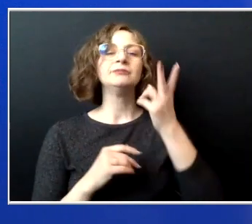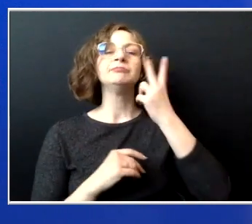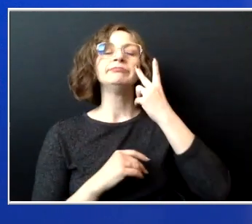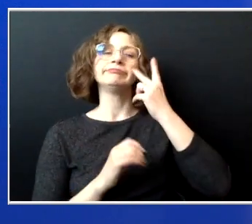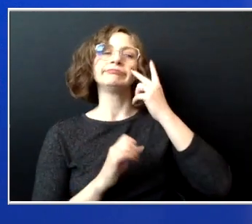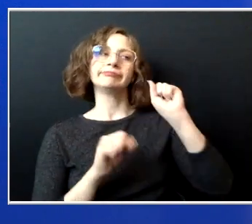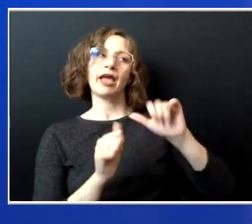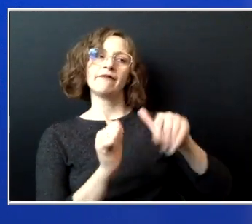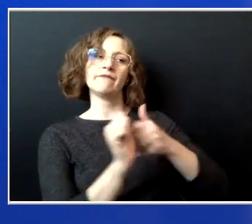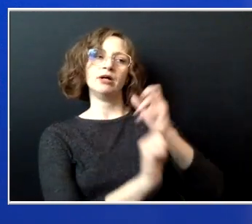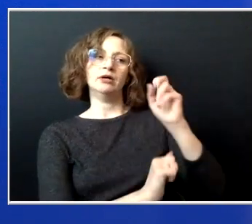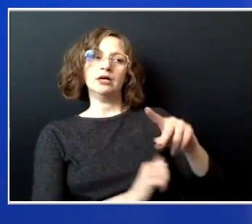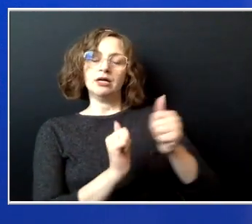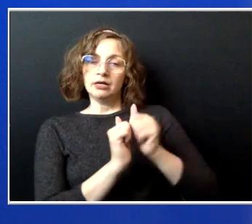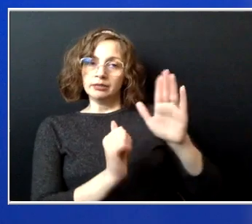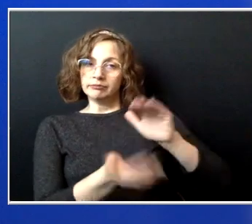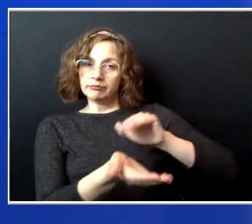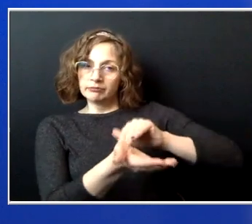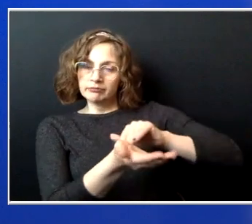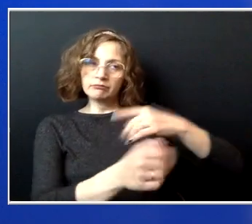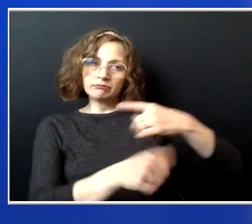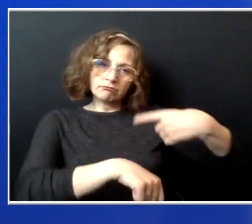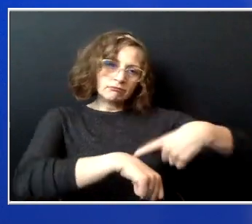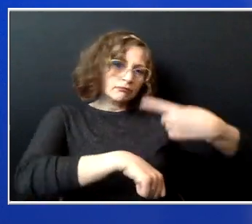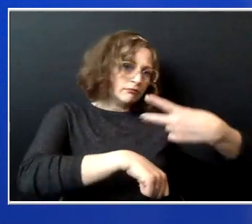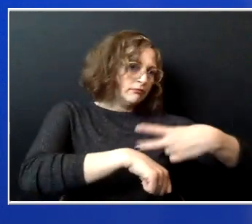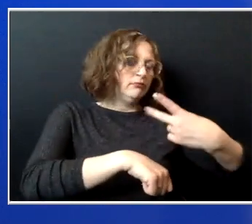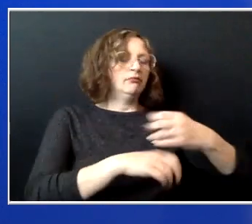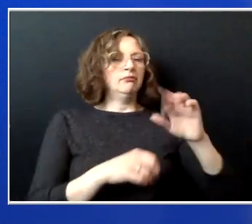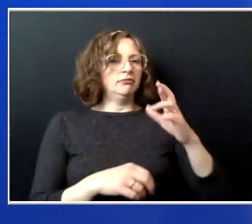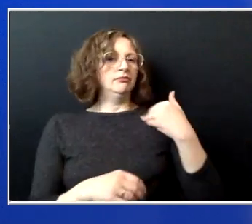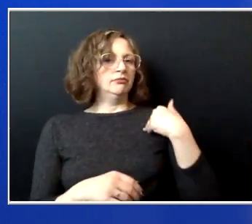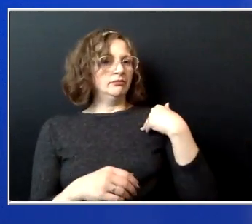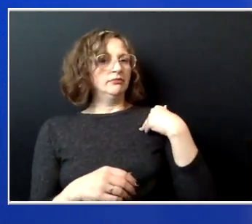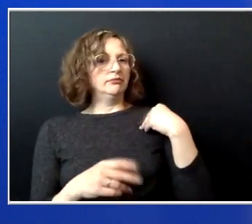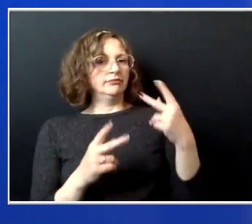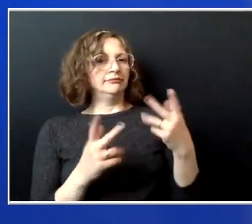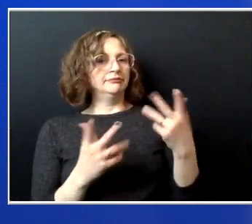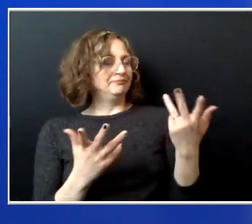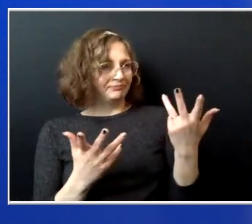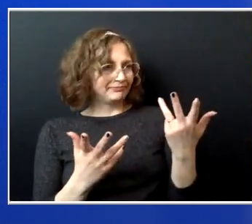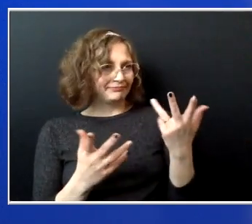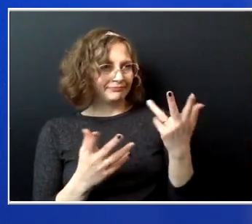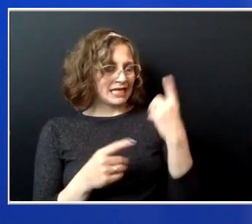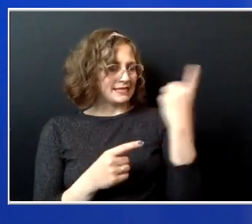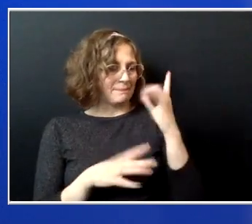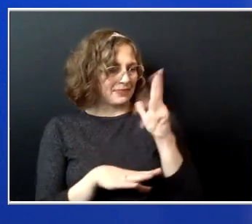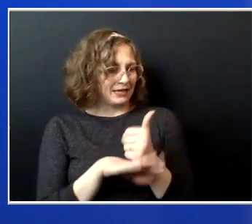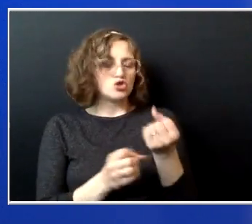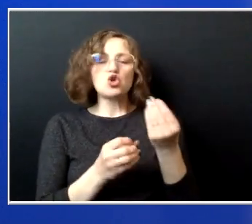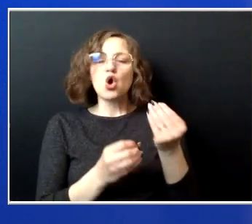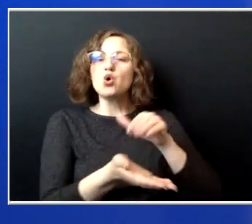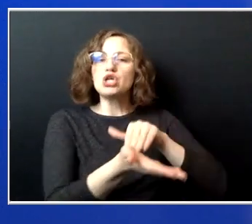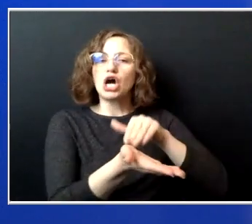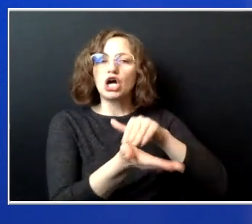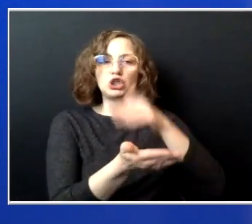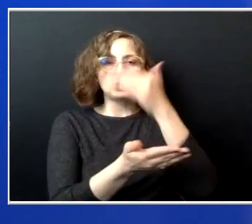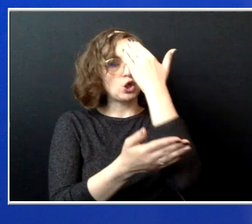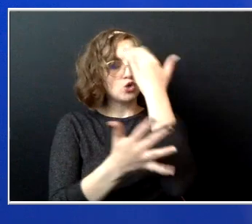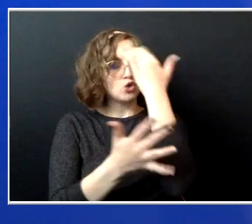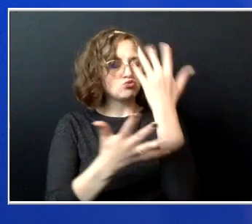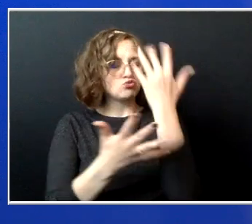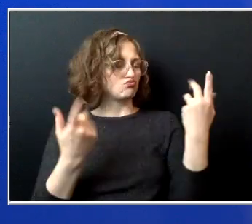2 times, or have a place that at least that clinician knows what happened during the delivery. So if they need something immediately, they could reach